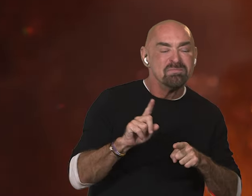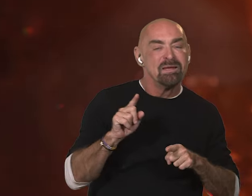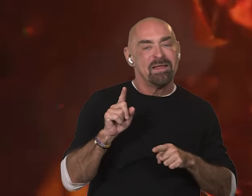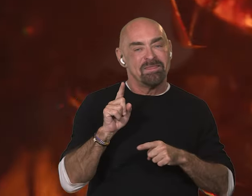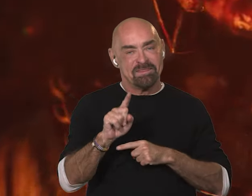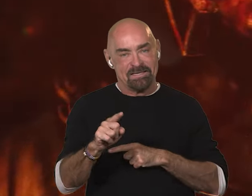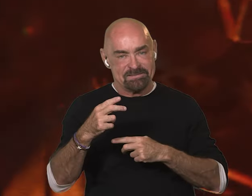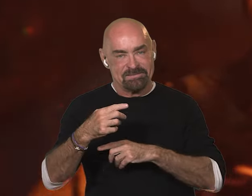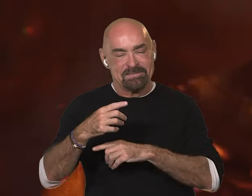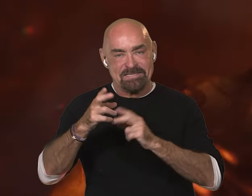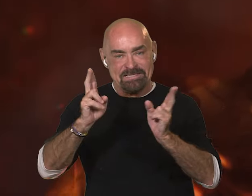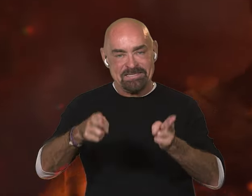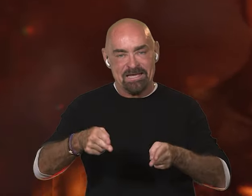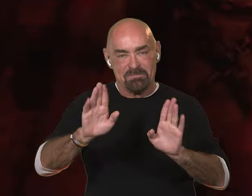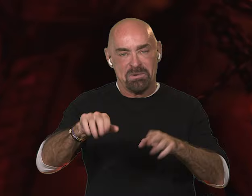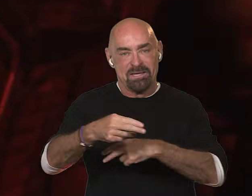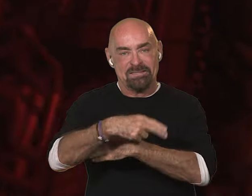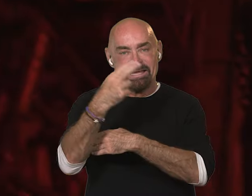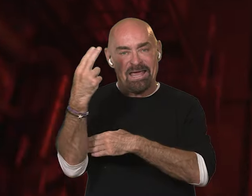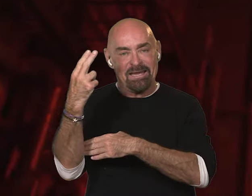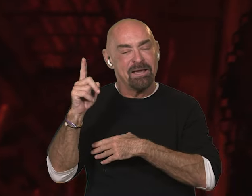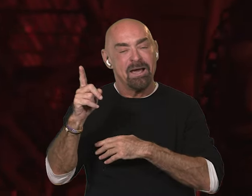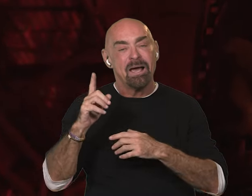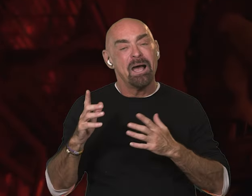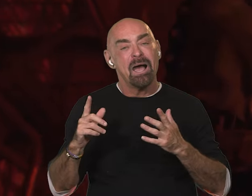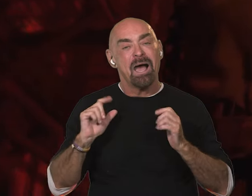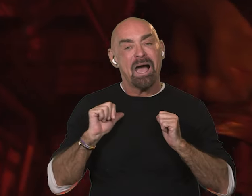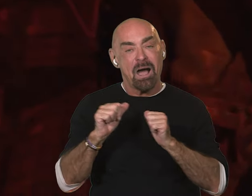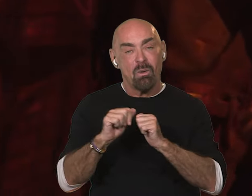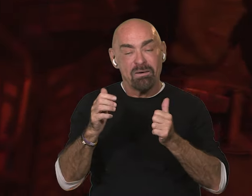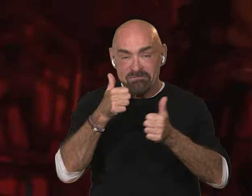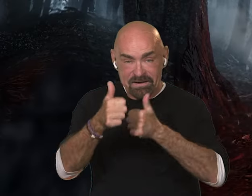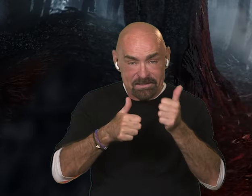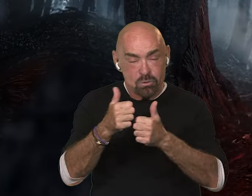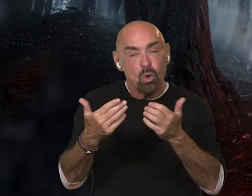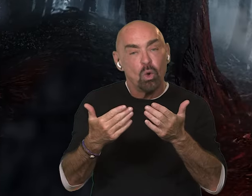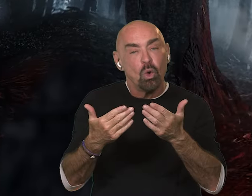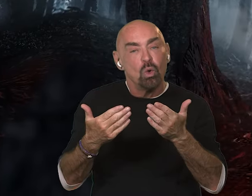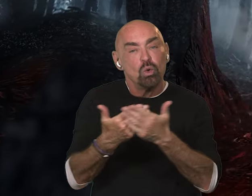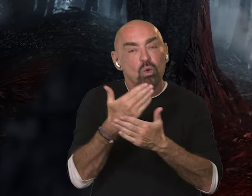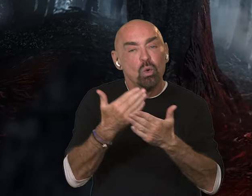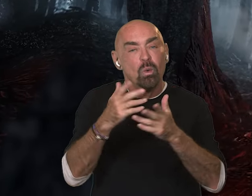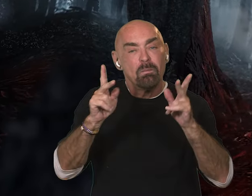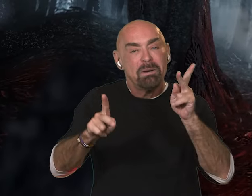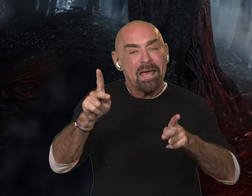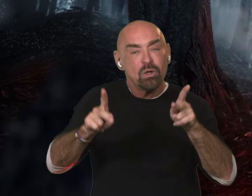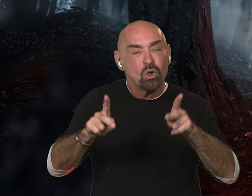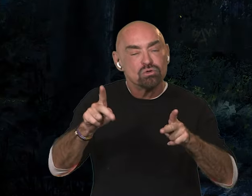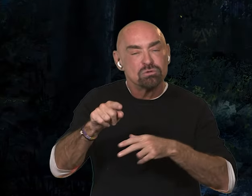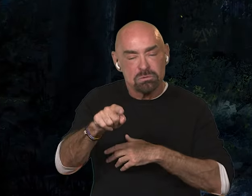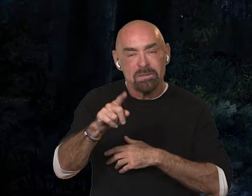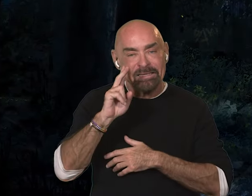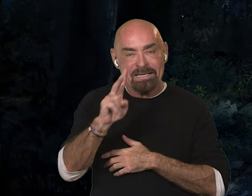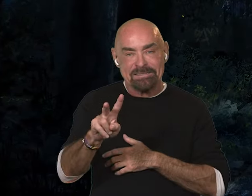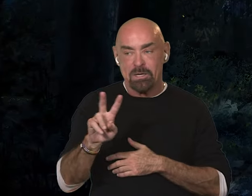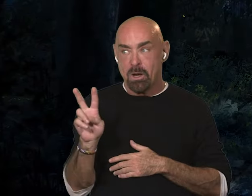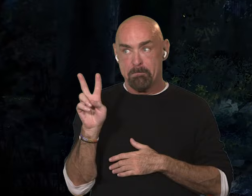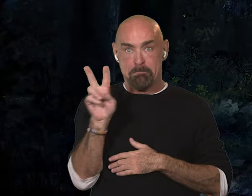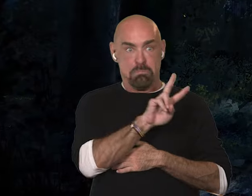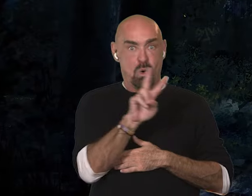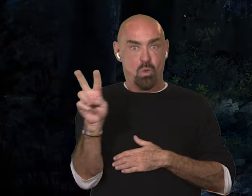the genesis of Dead by Daylight. So in that sense, our fans, and also new players that will experience this, can see that